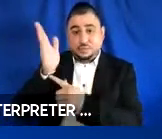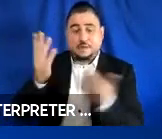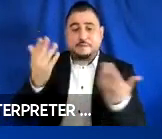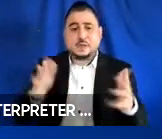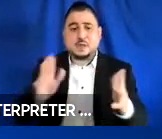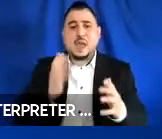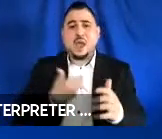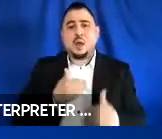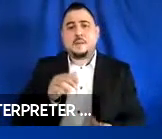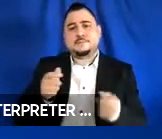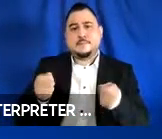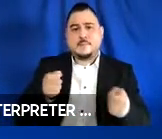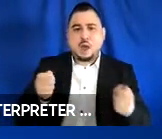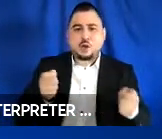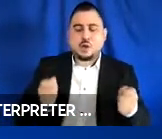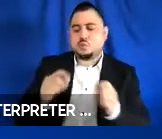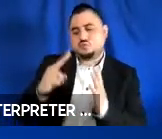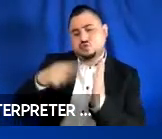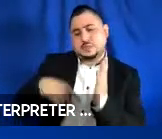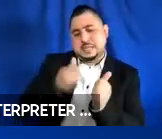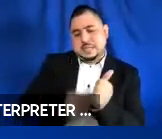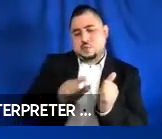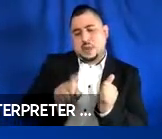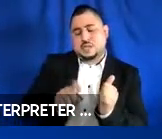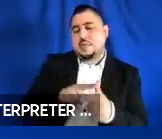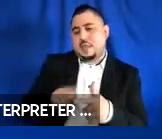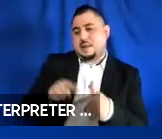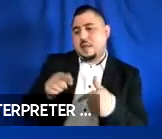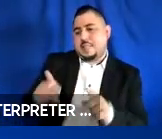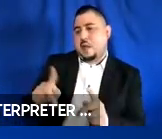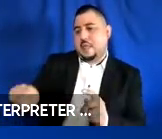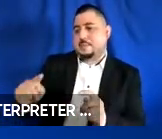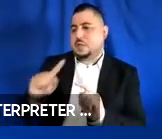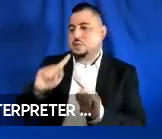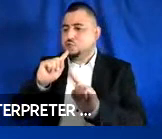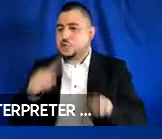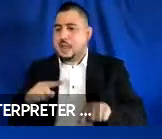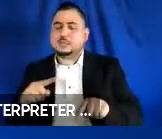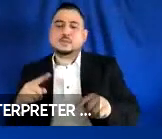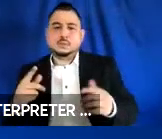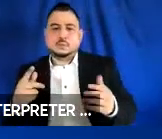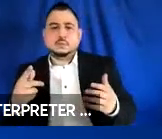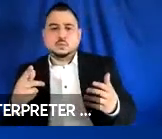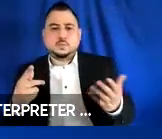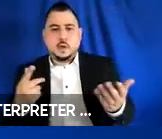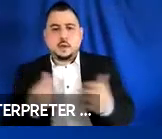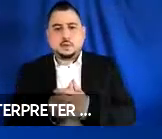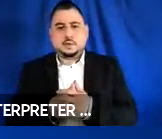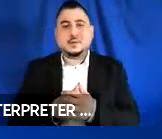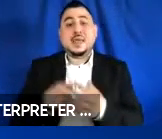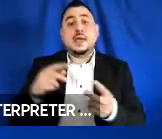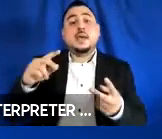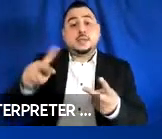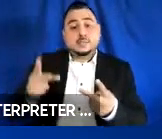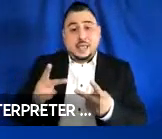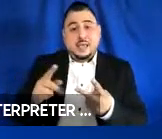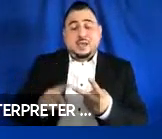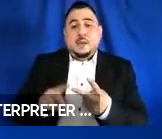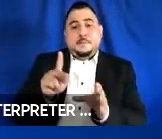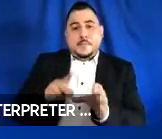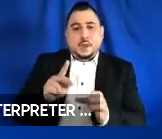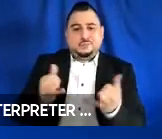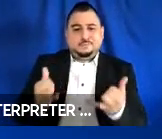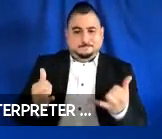our moderator will read questions and give the presenters a chance to respond. Second, you may participate in